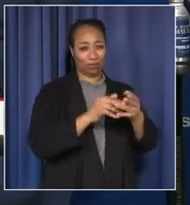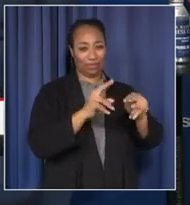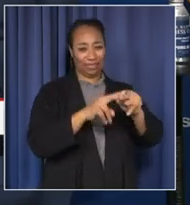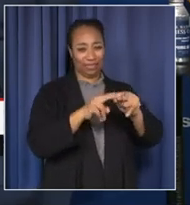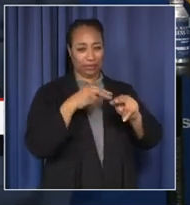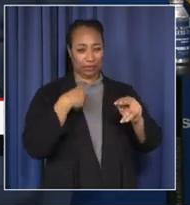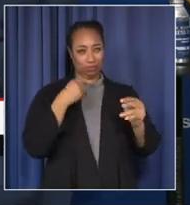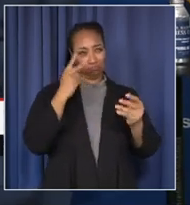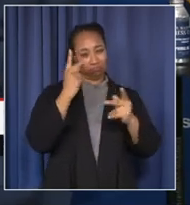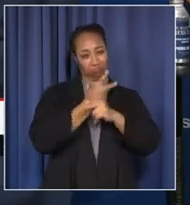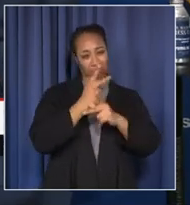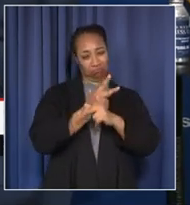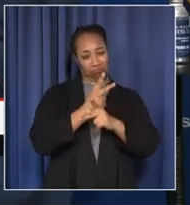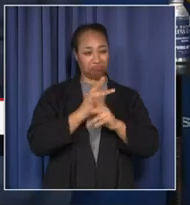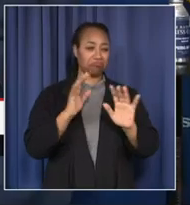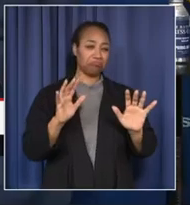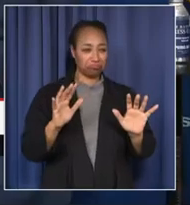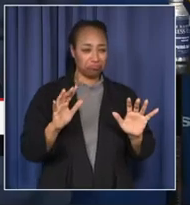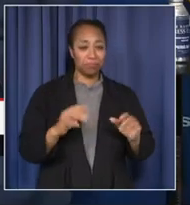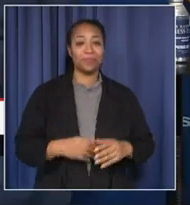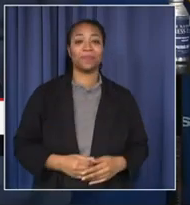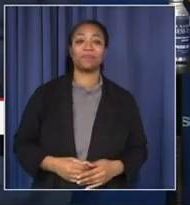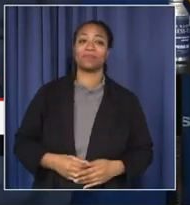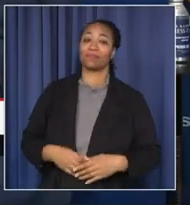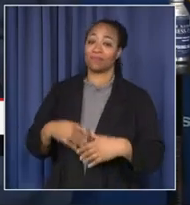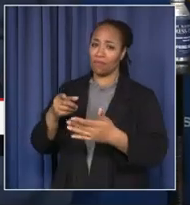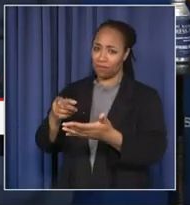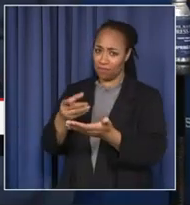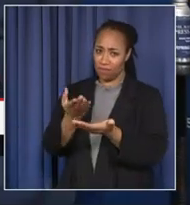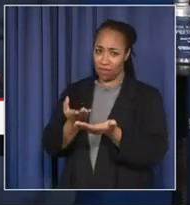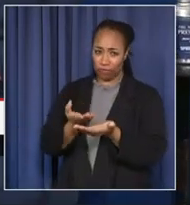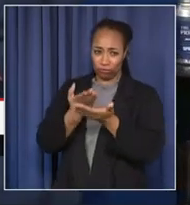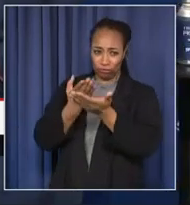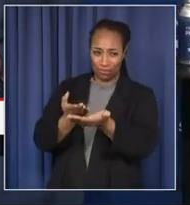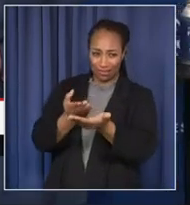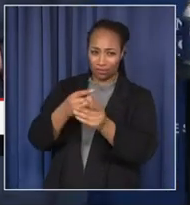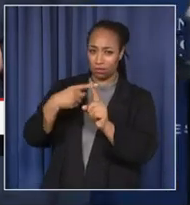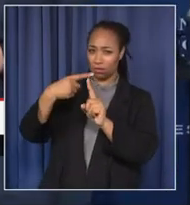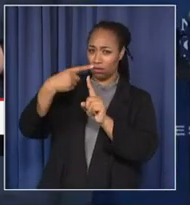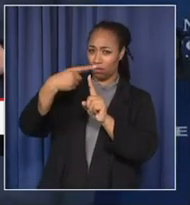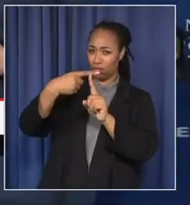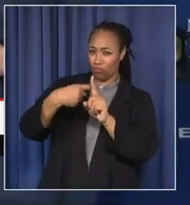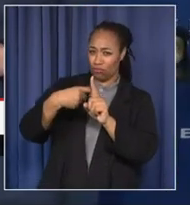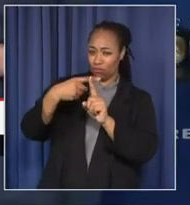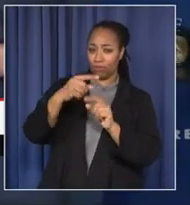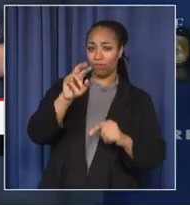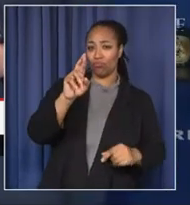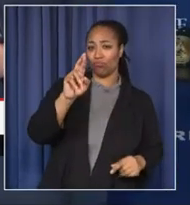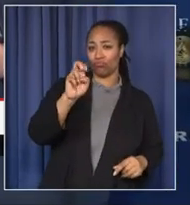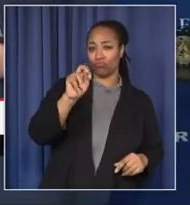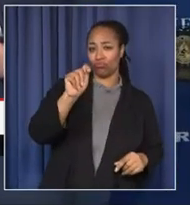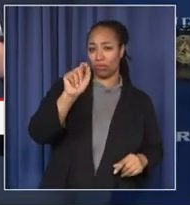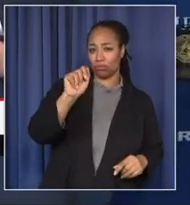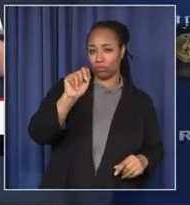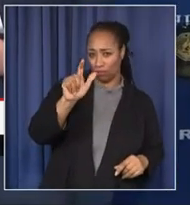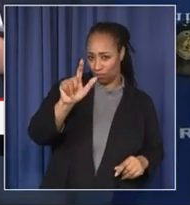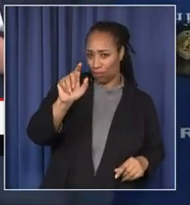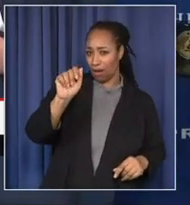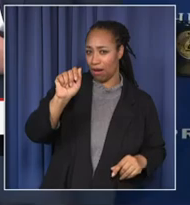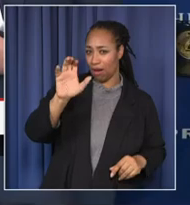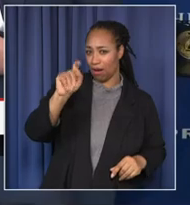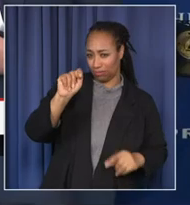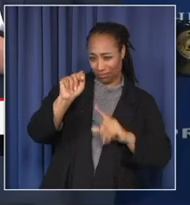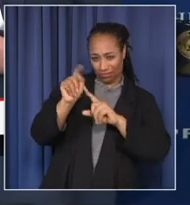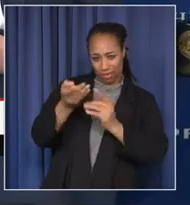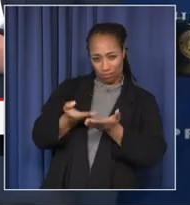introduced the Rental Act of 2025 aimed at supporting existing affordable housing, creating more affordable housing and making it easier to evict